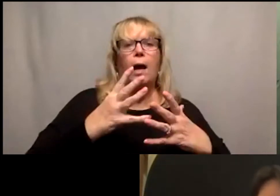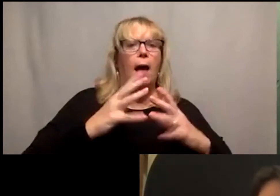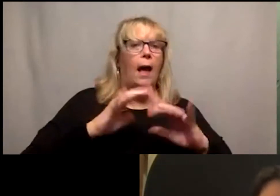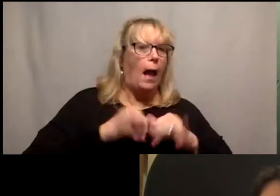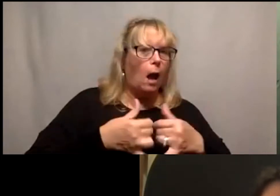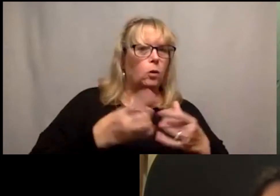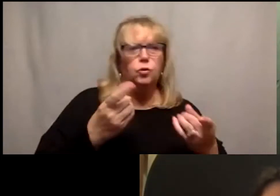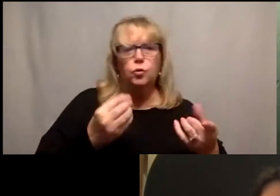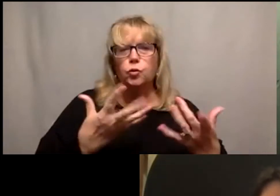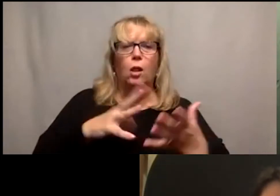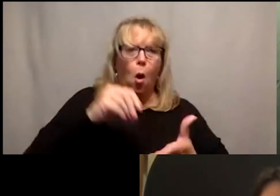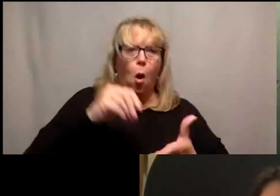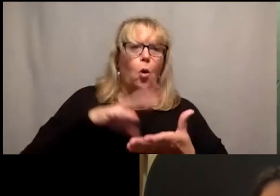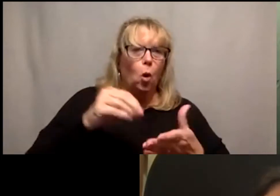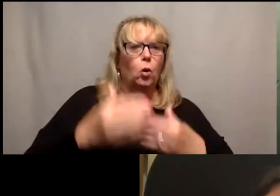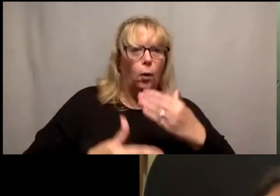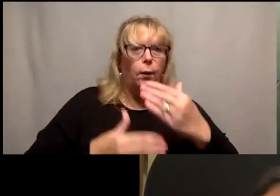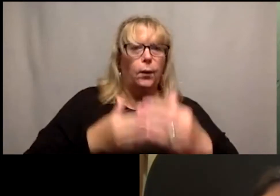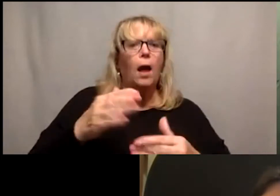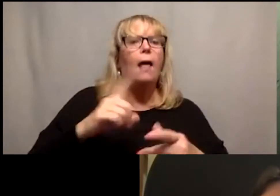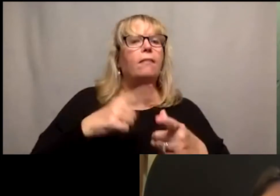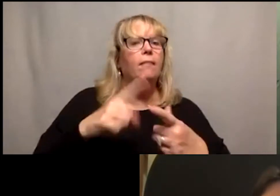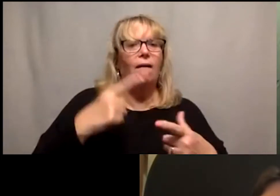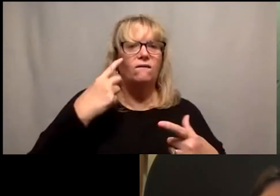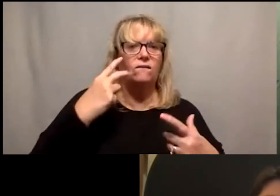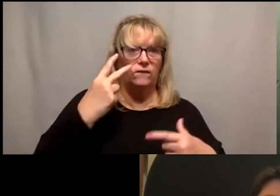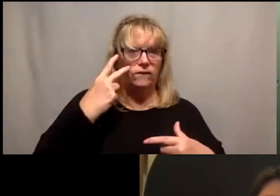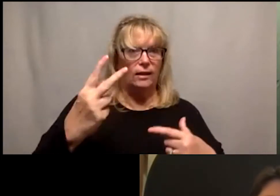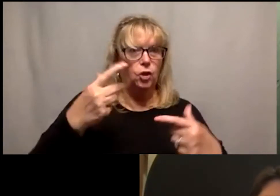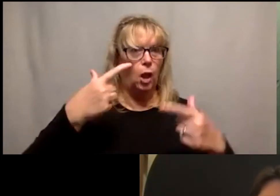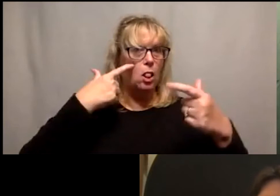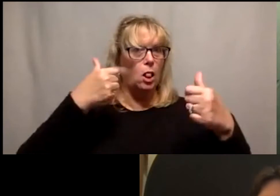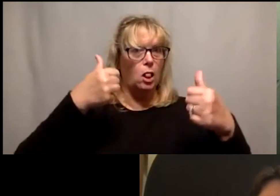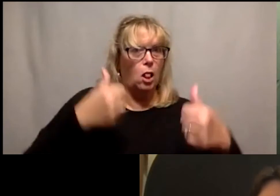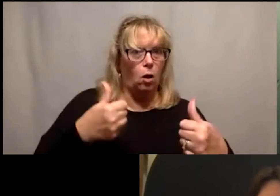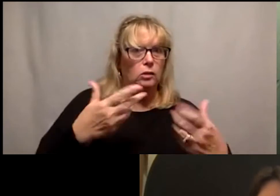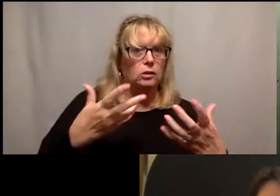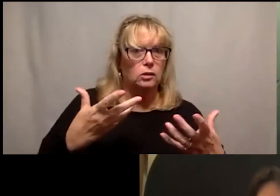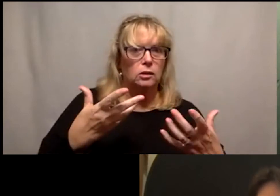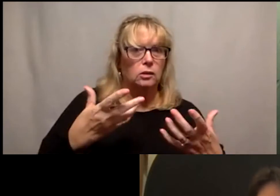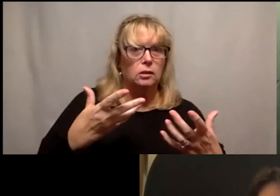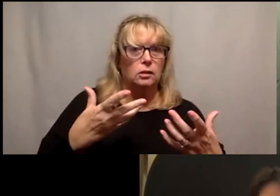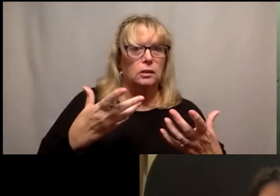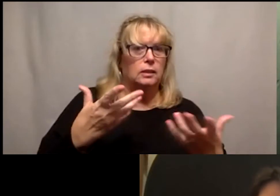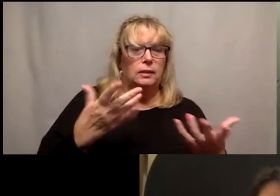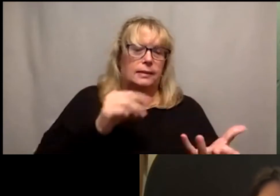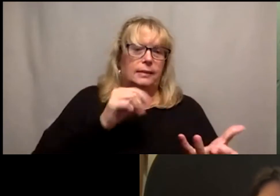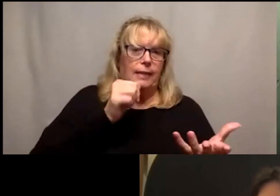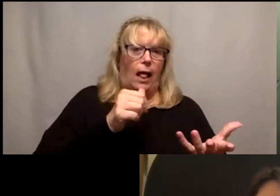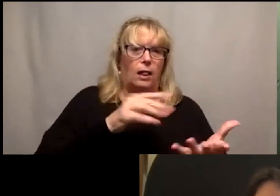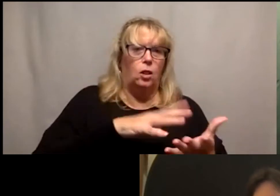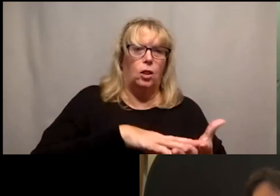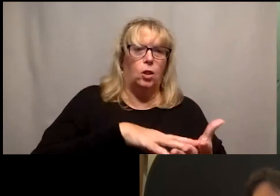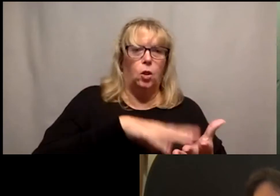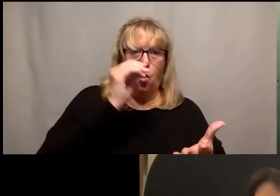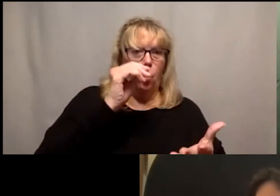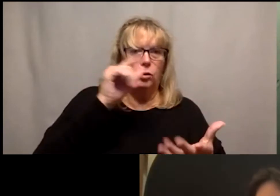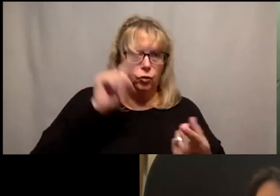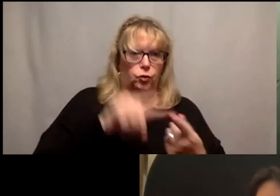went. My vision loss, on the other hand, wasn't learned, like I mentioned earlier,